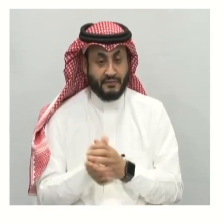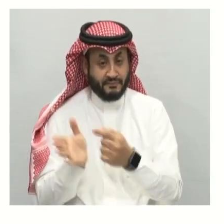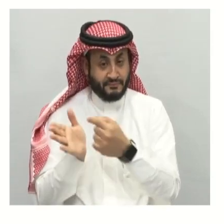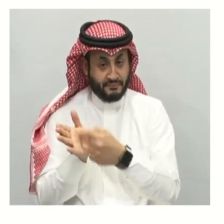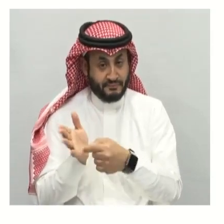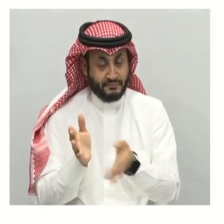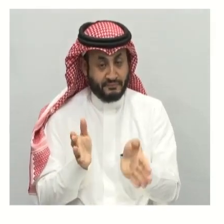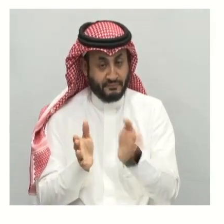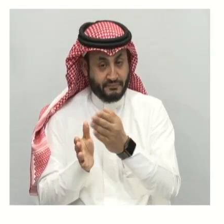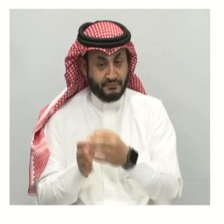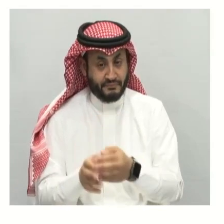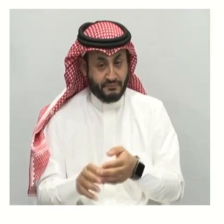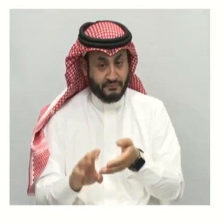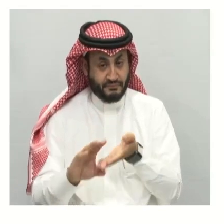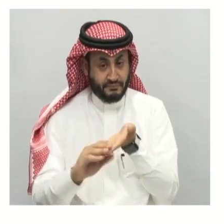Comma.